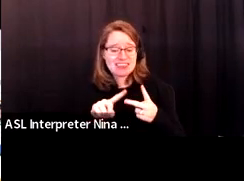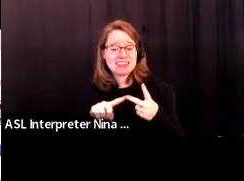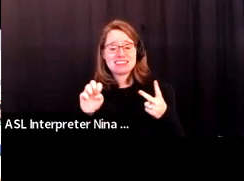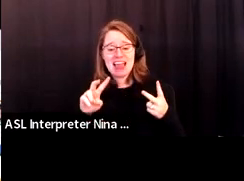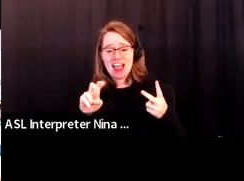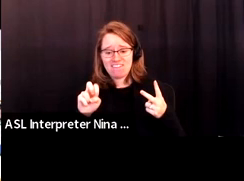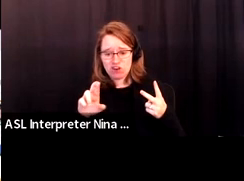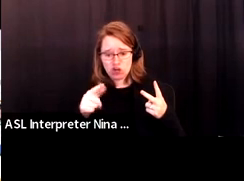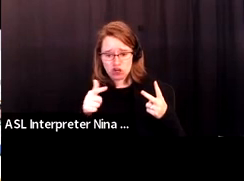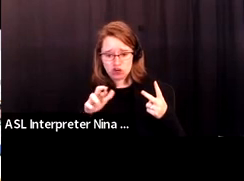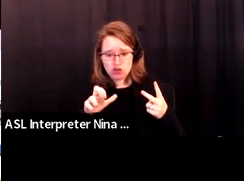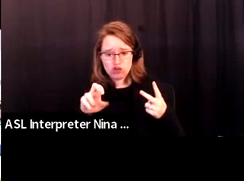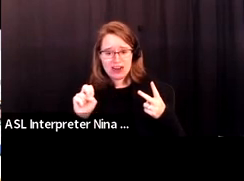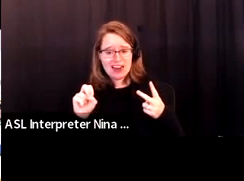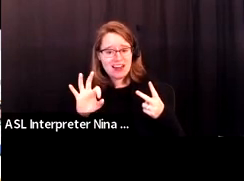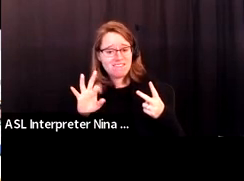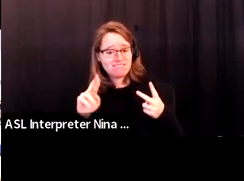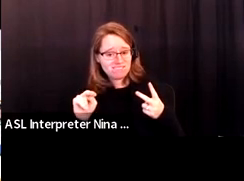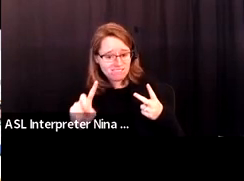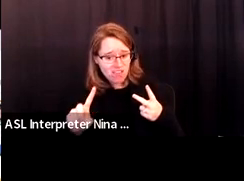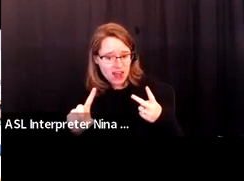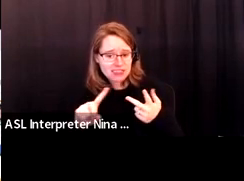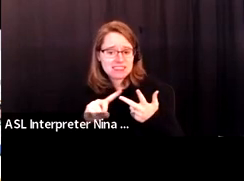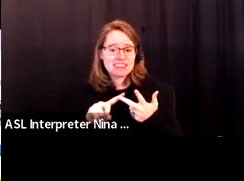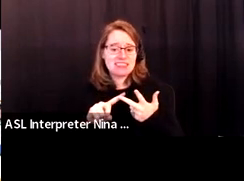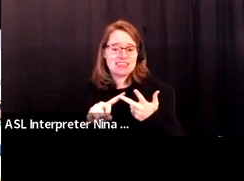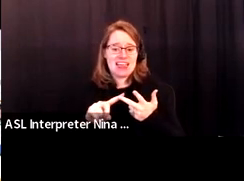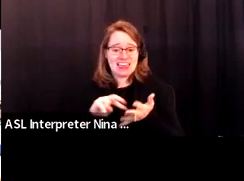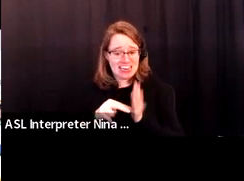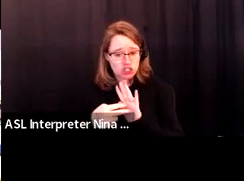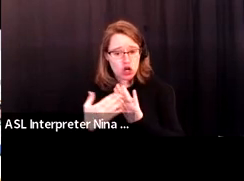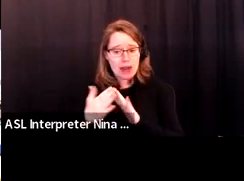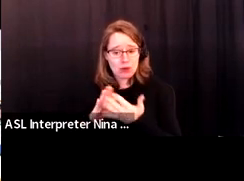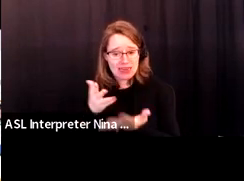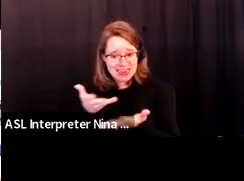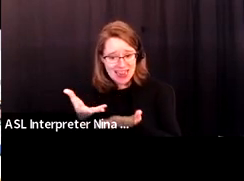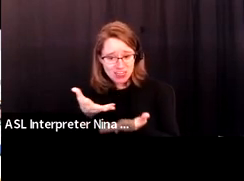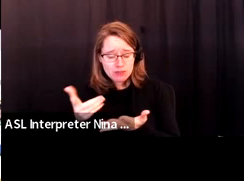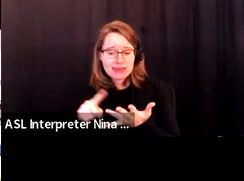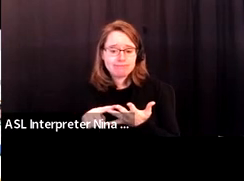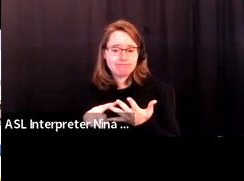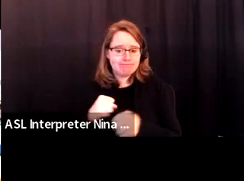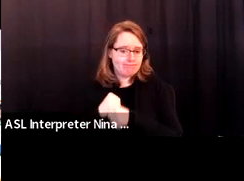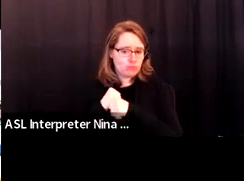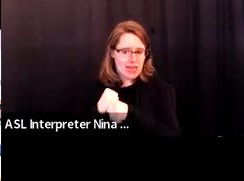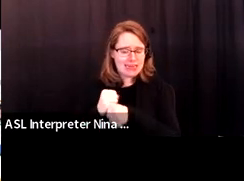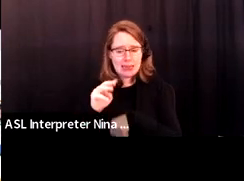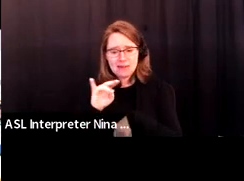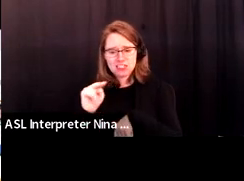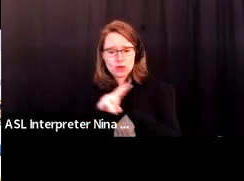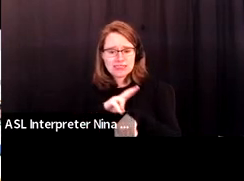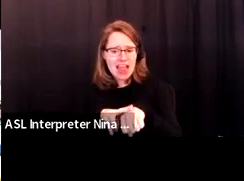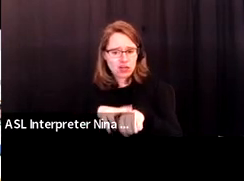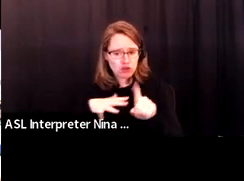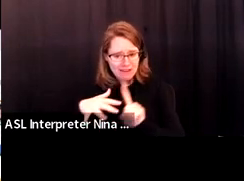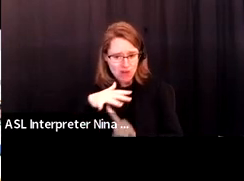community engagement exists across systems and institutions, protect Minnesota's natural environment, and strong sense of Minnesota's identity,